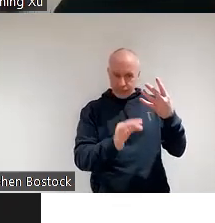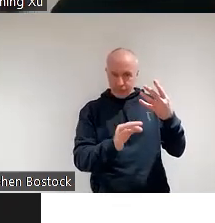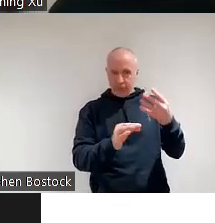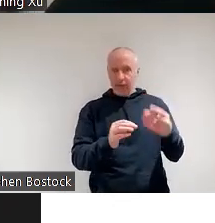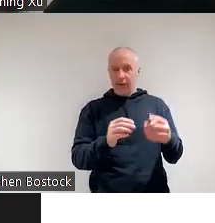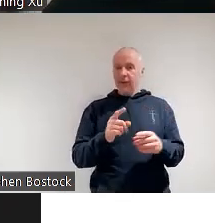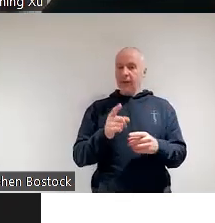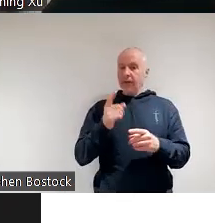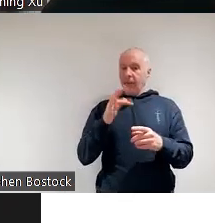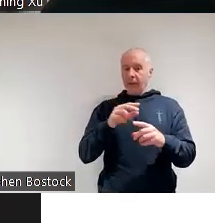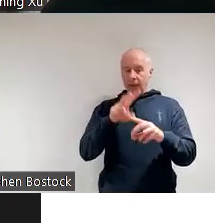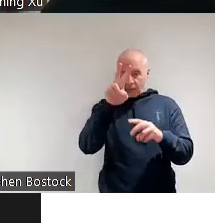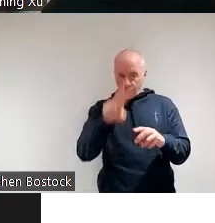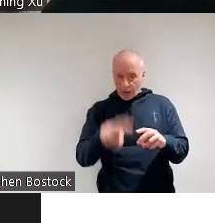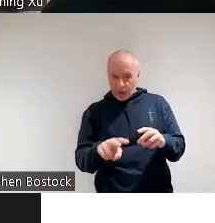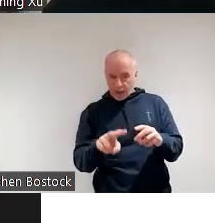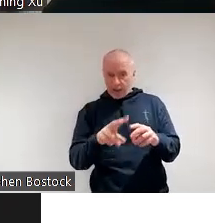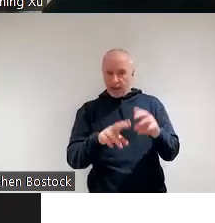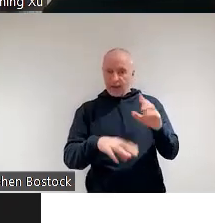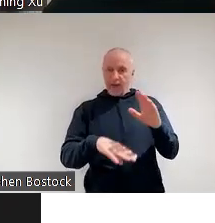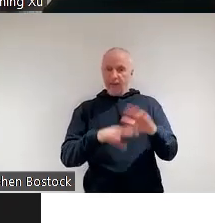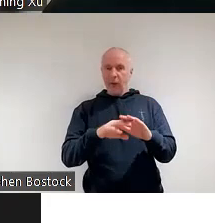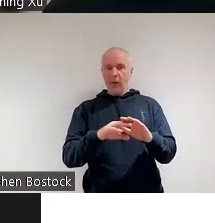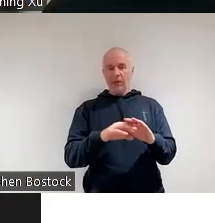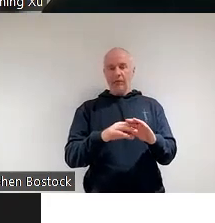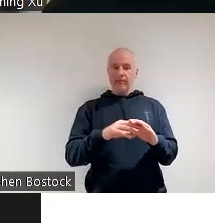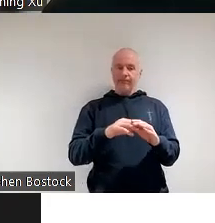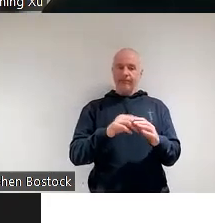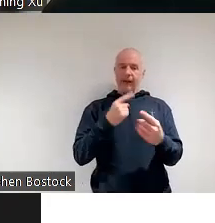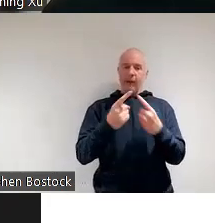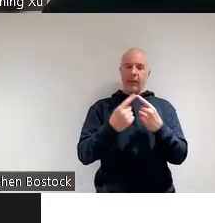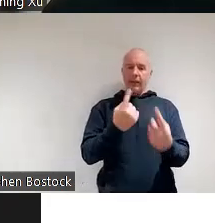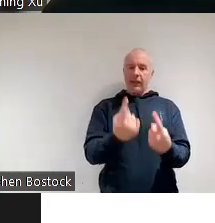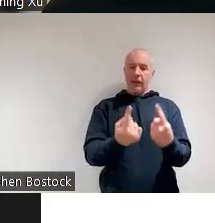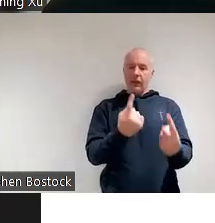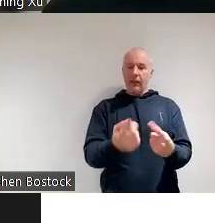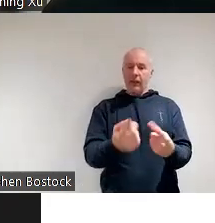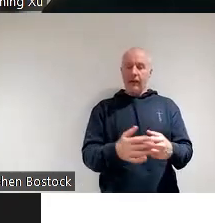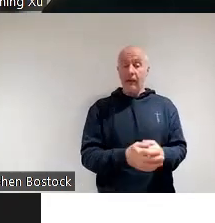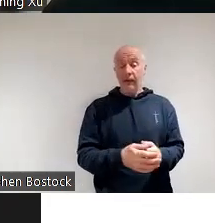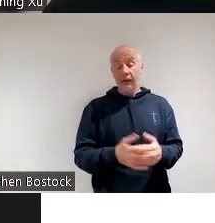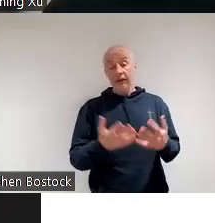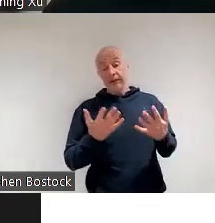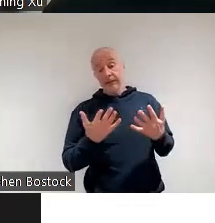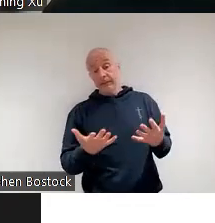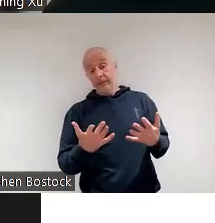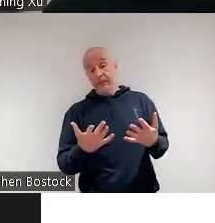able to find all the content. So basically, they are trying to define the